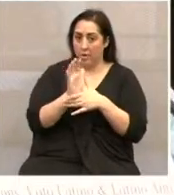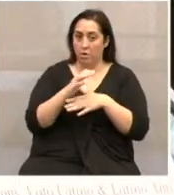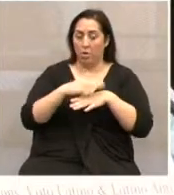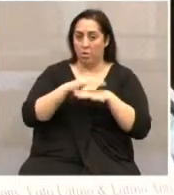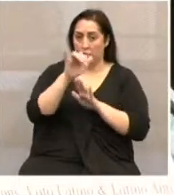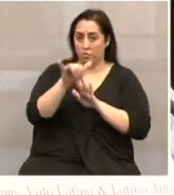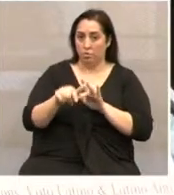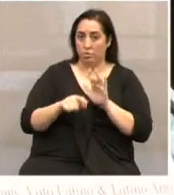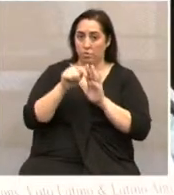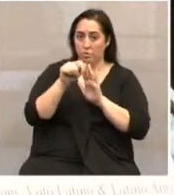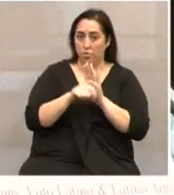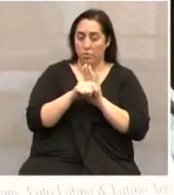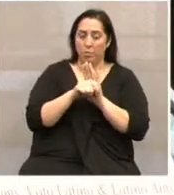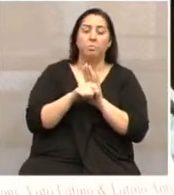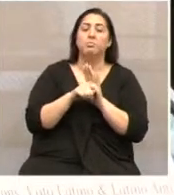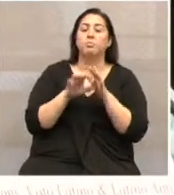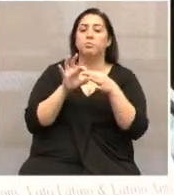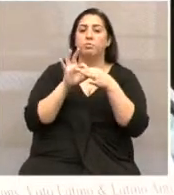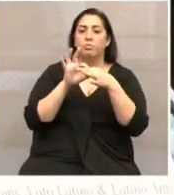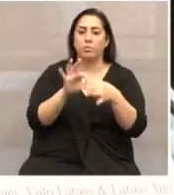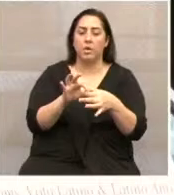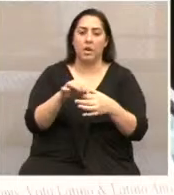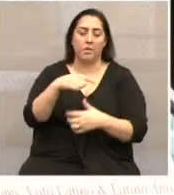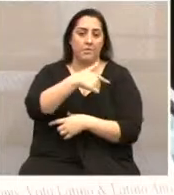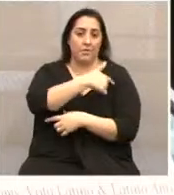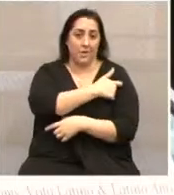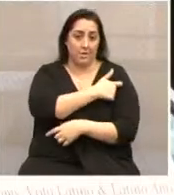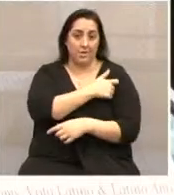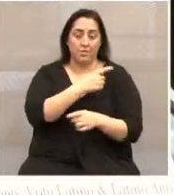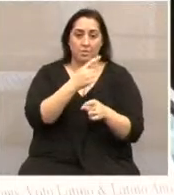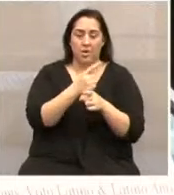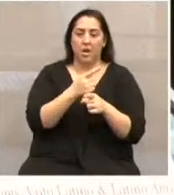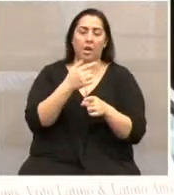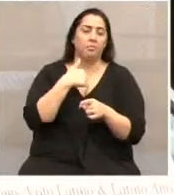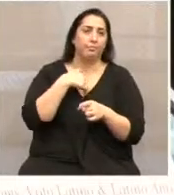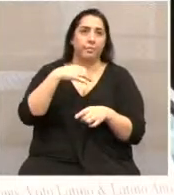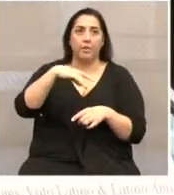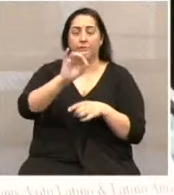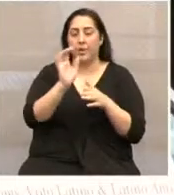YouTube around the vaccine, and I, found a